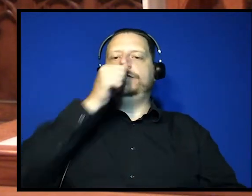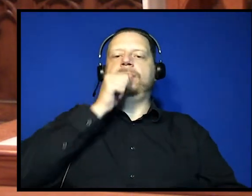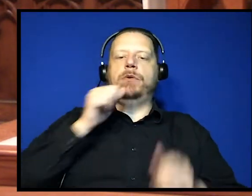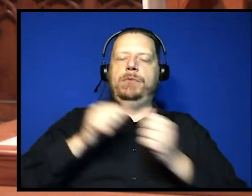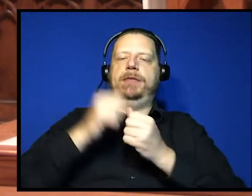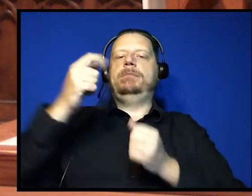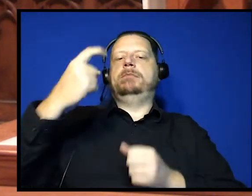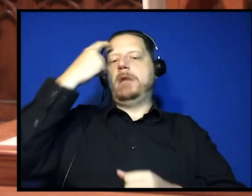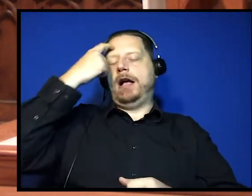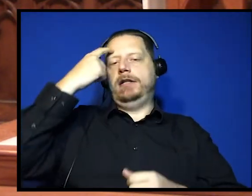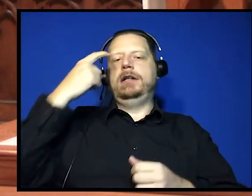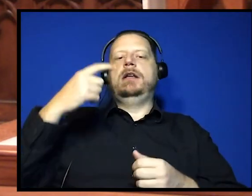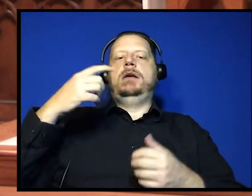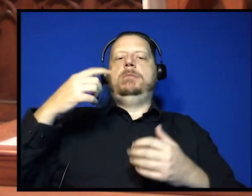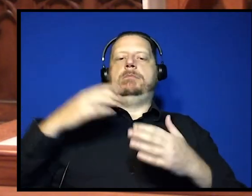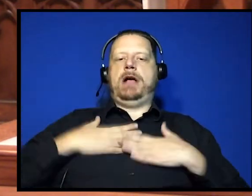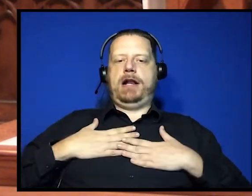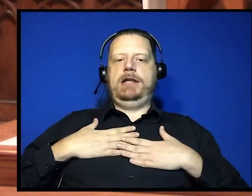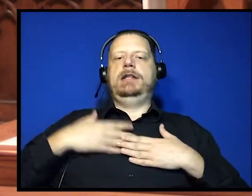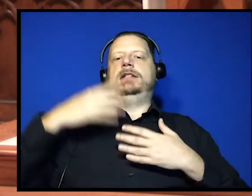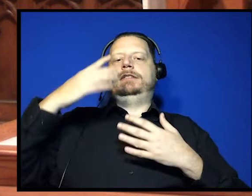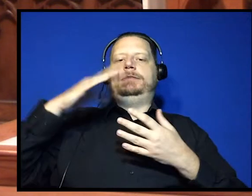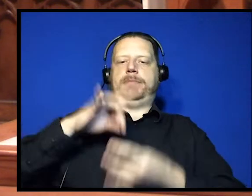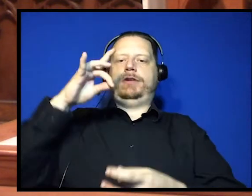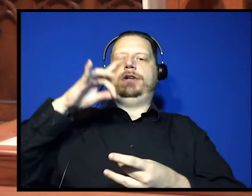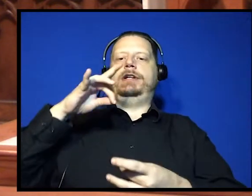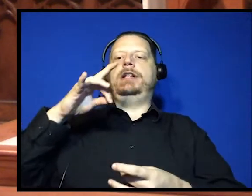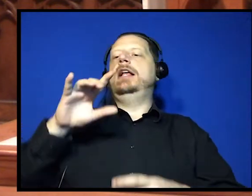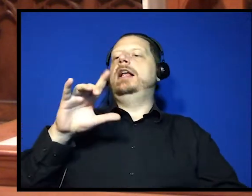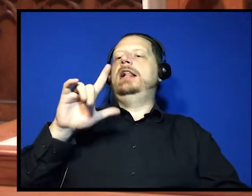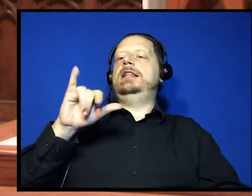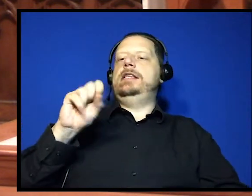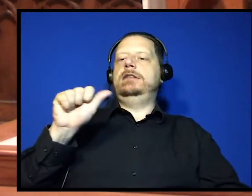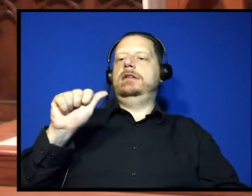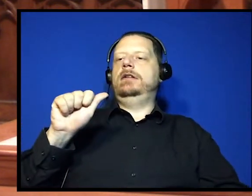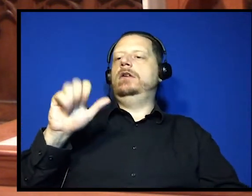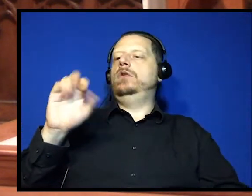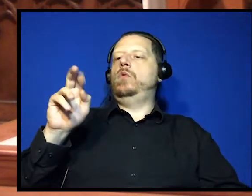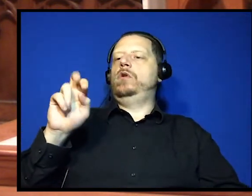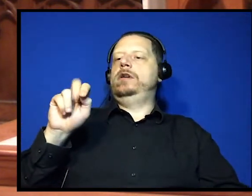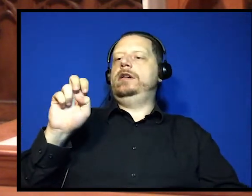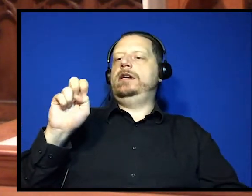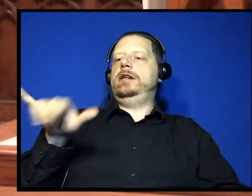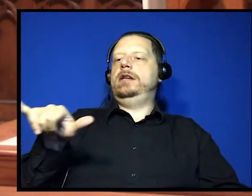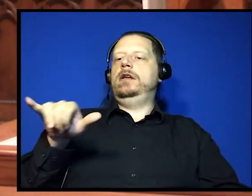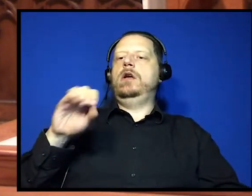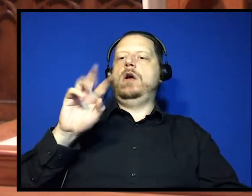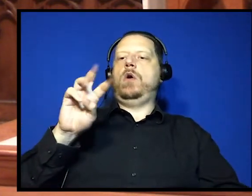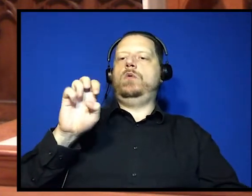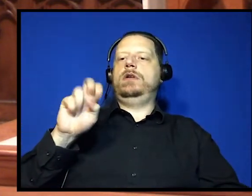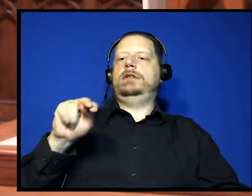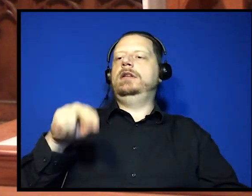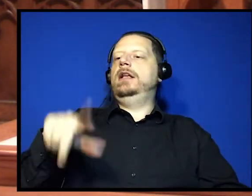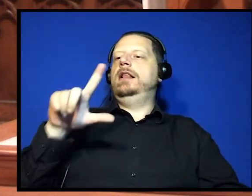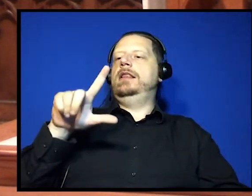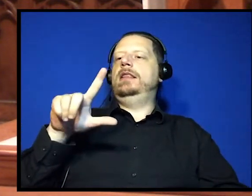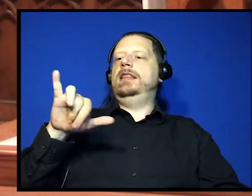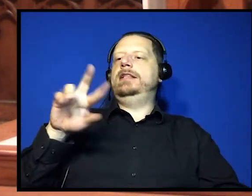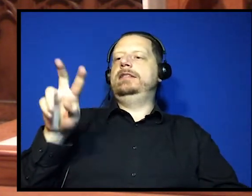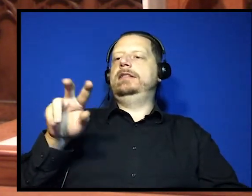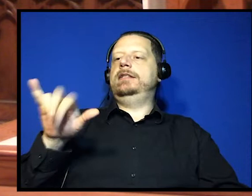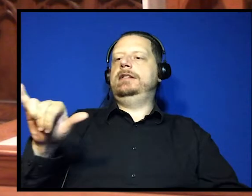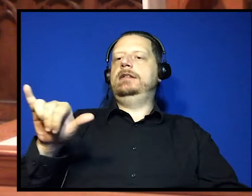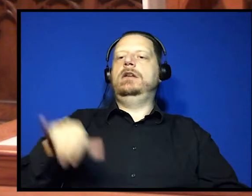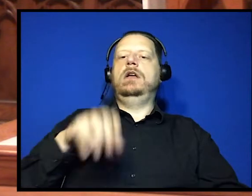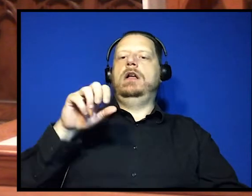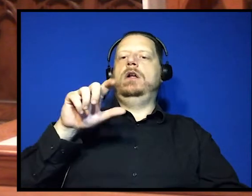spirit, especially Lisa, Courtney, Owen, Lizzie,